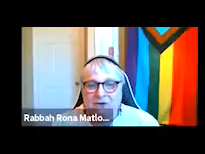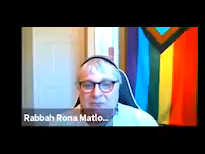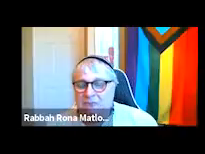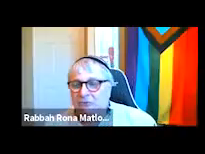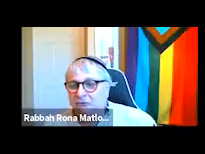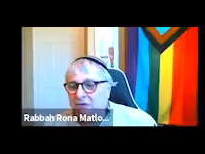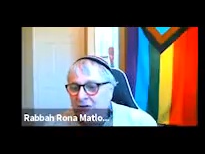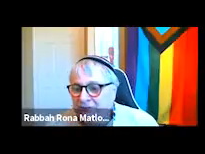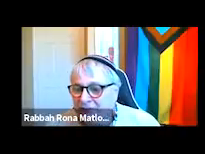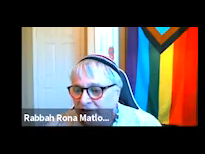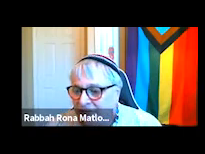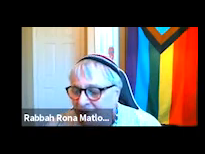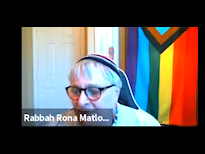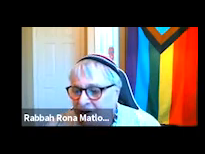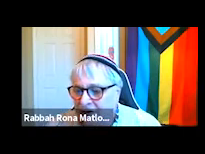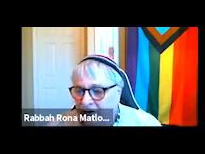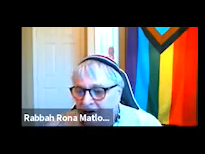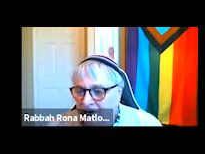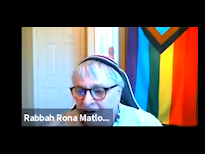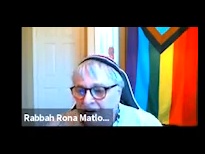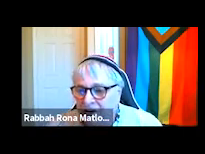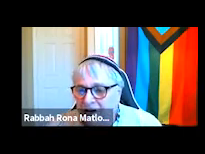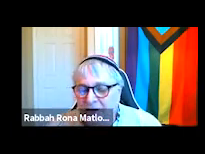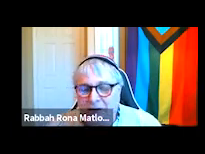I'm just letting people self-define.